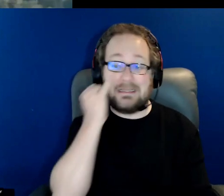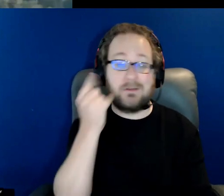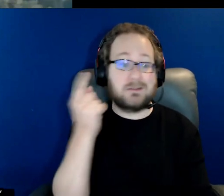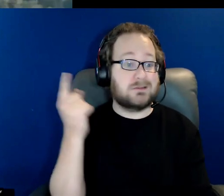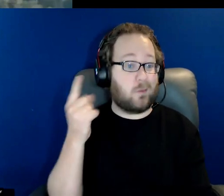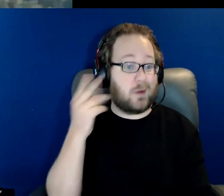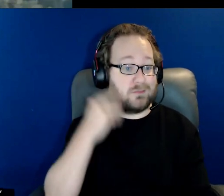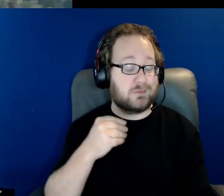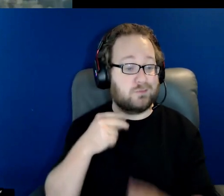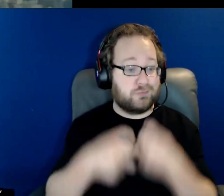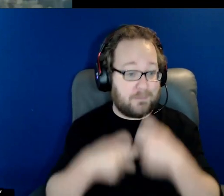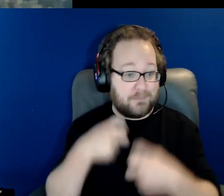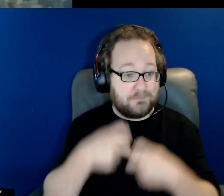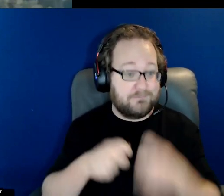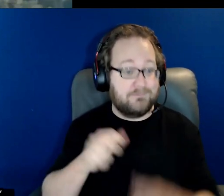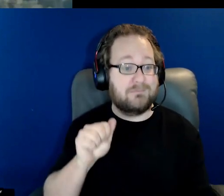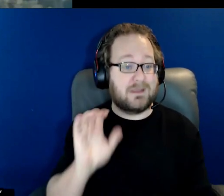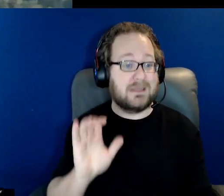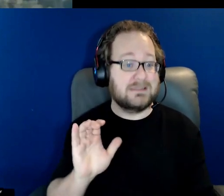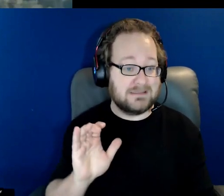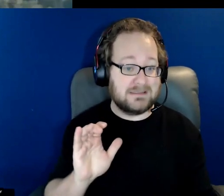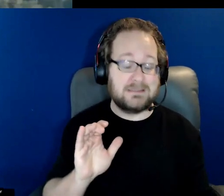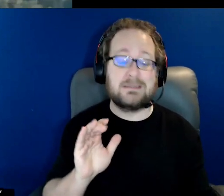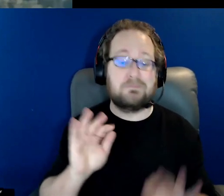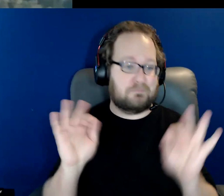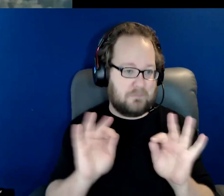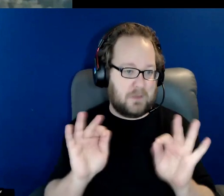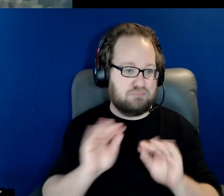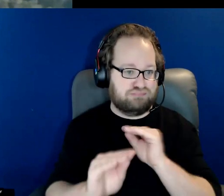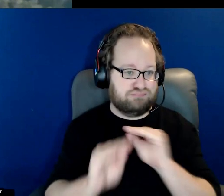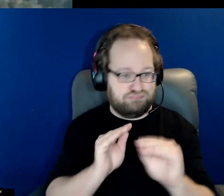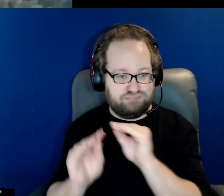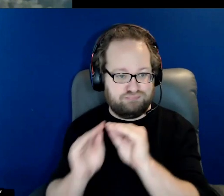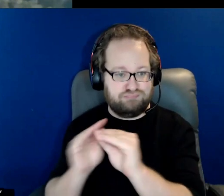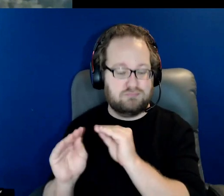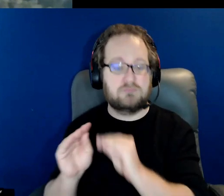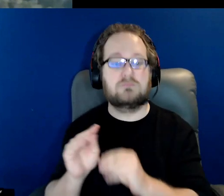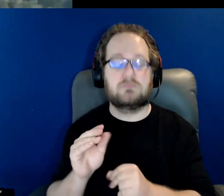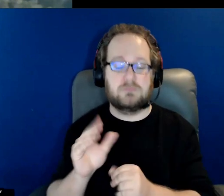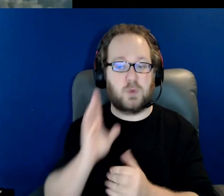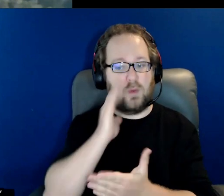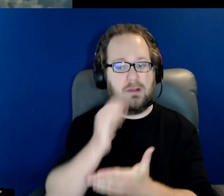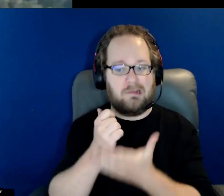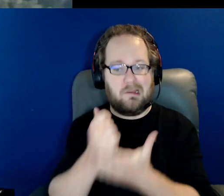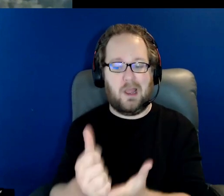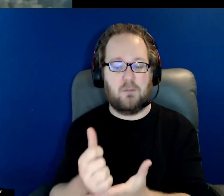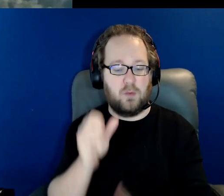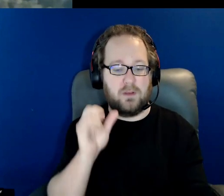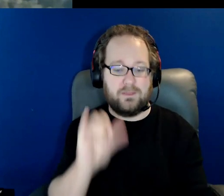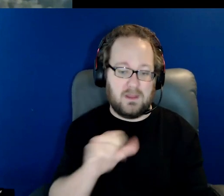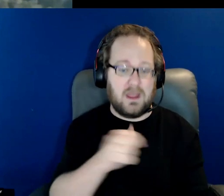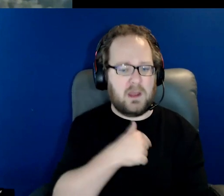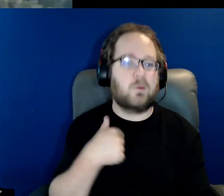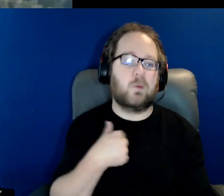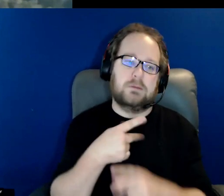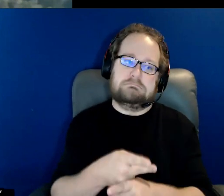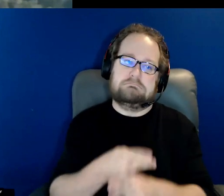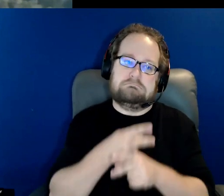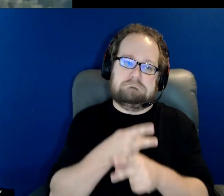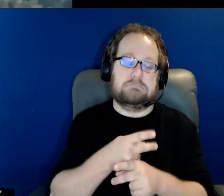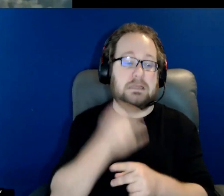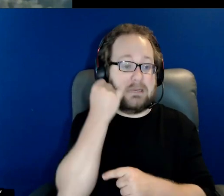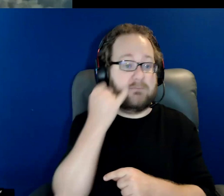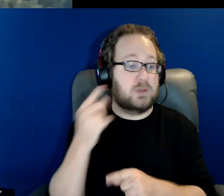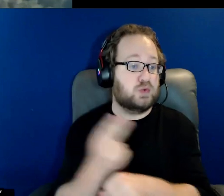with their AC unit, minor repairs can be made to make that work. They're going to assist with that. We do caution people who are using